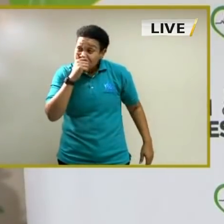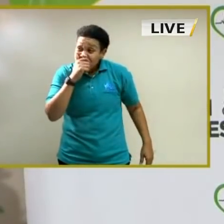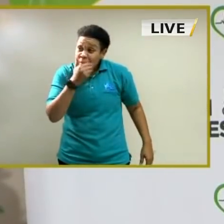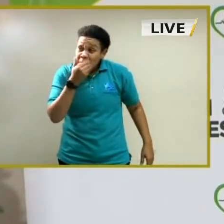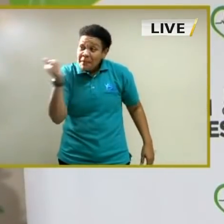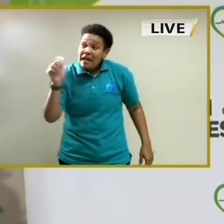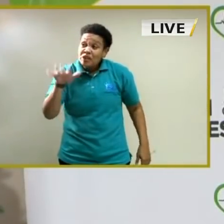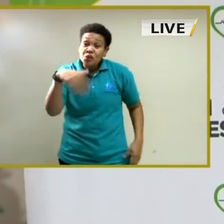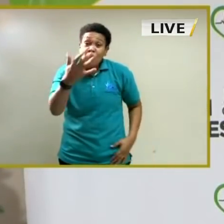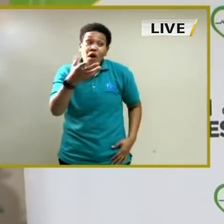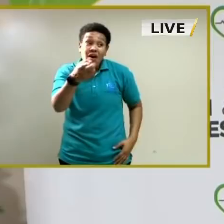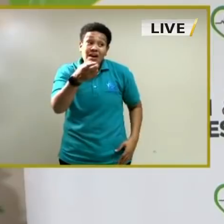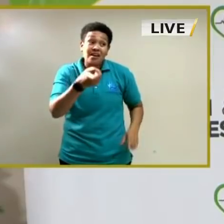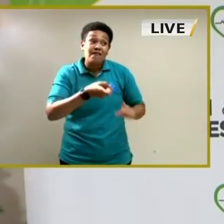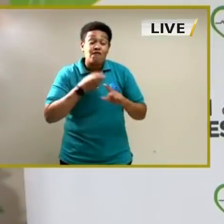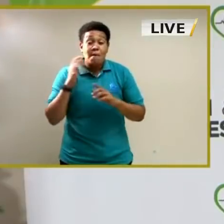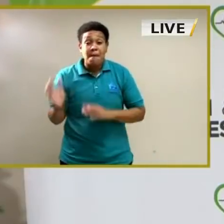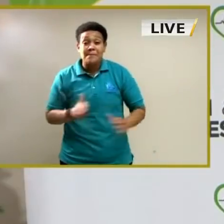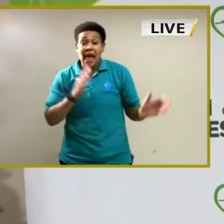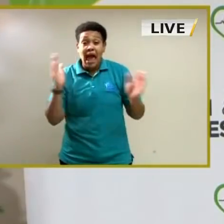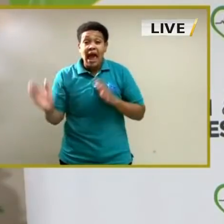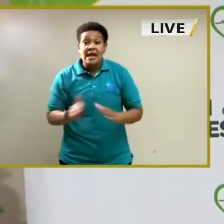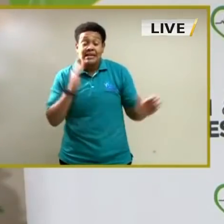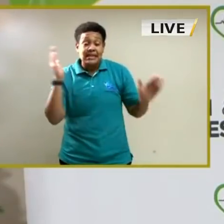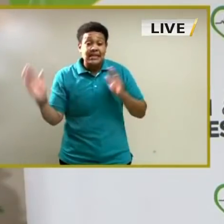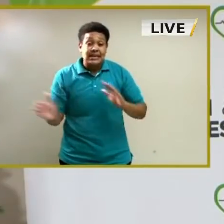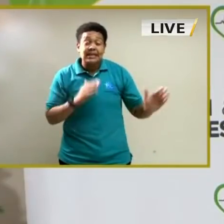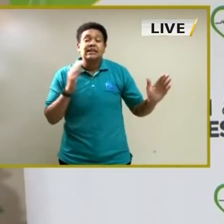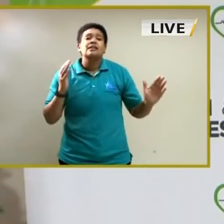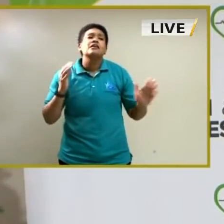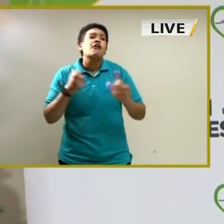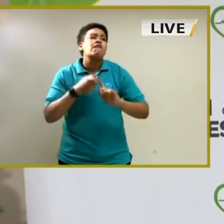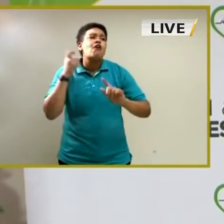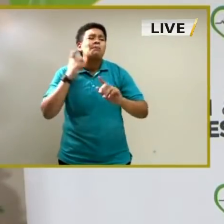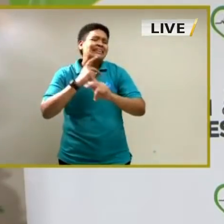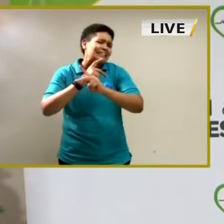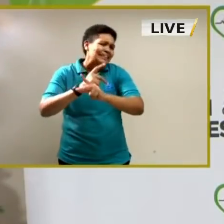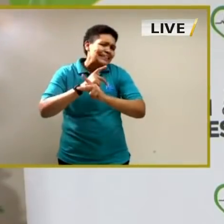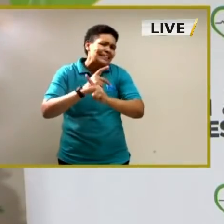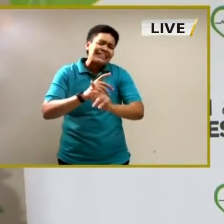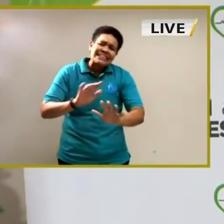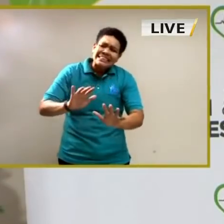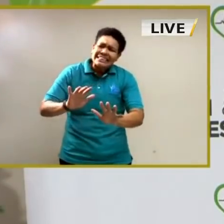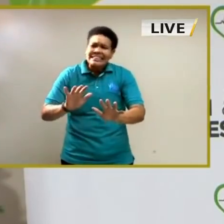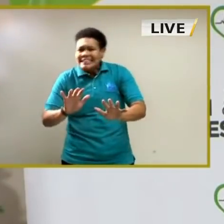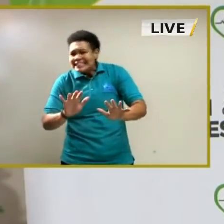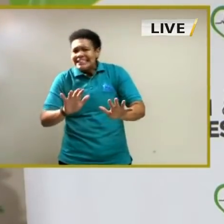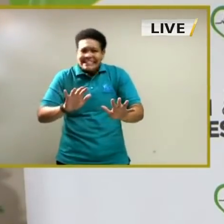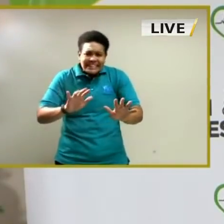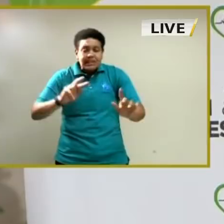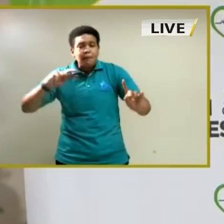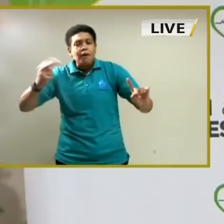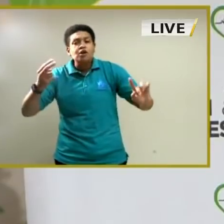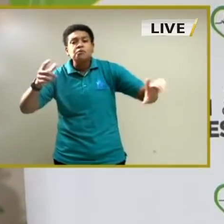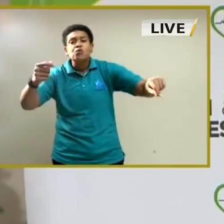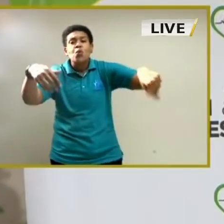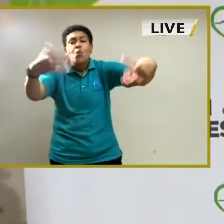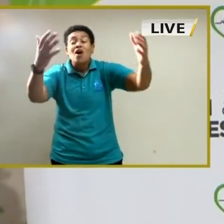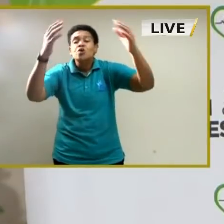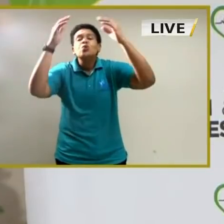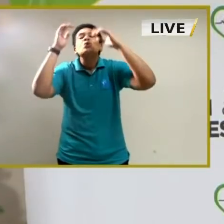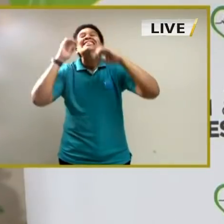best from a planning, from a precautionary perspective, to